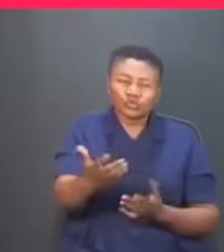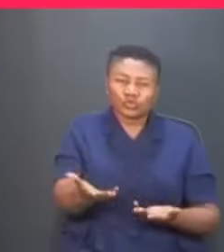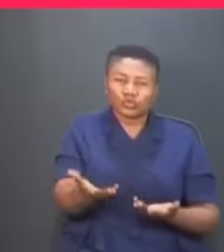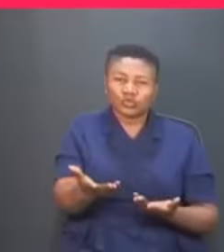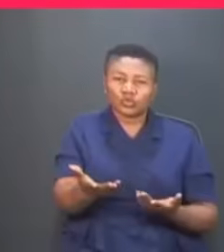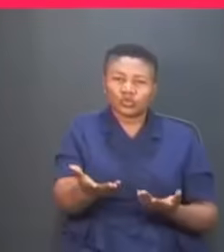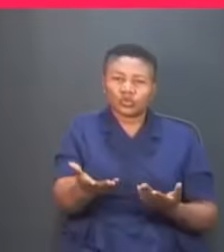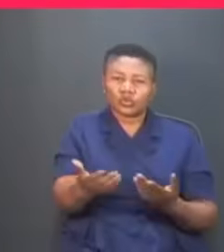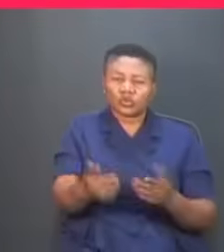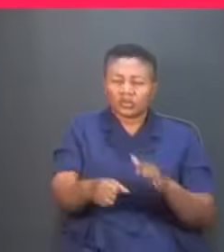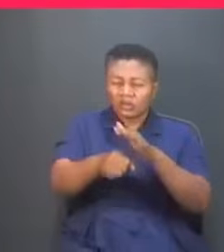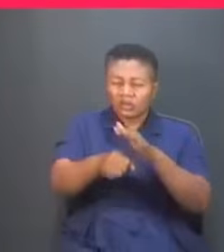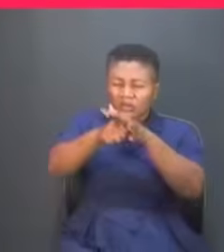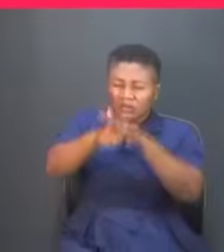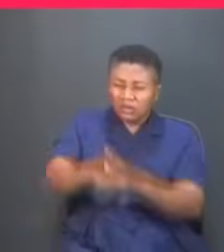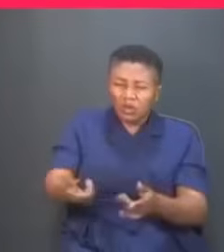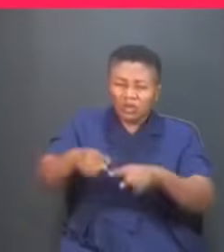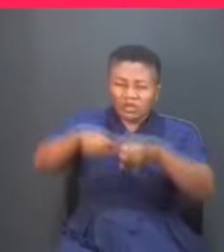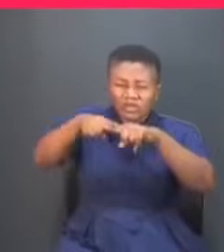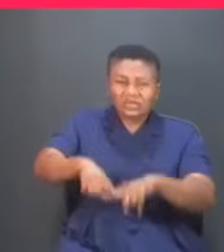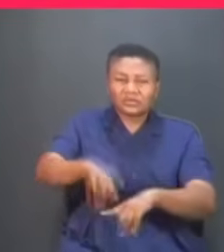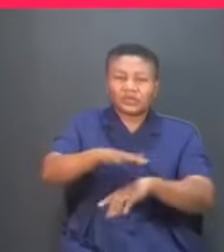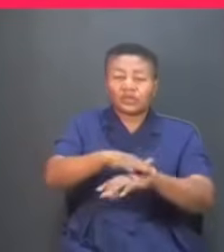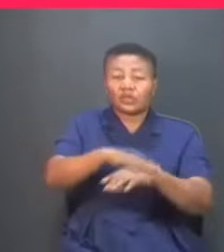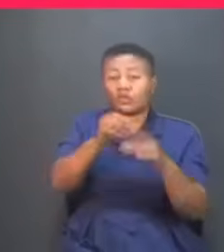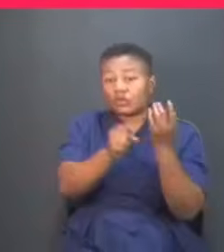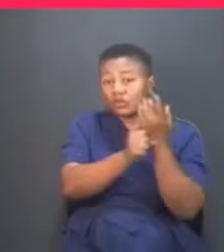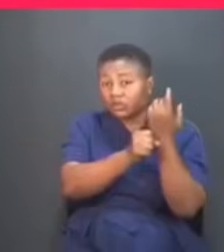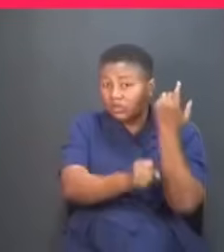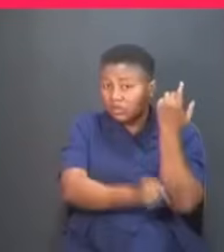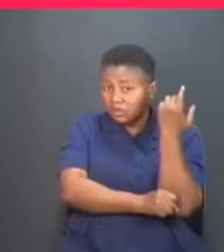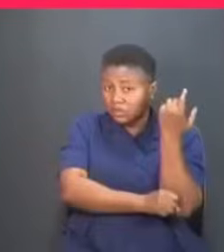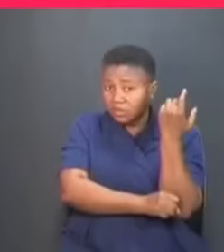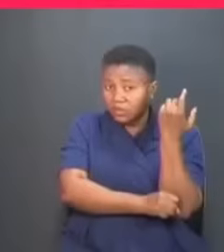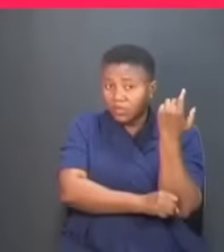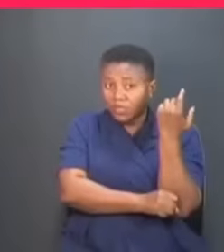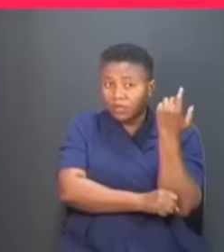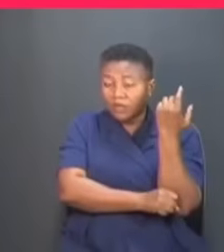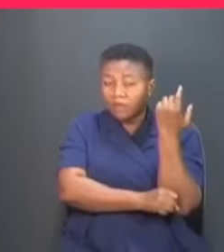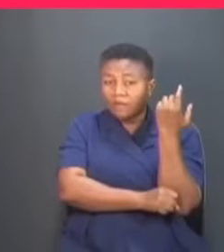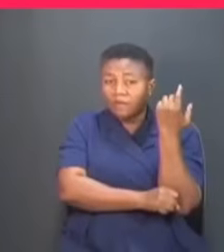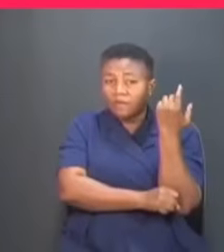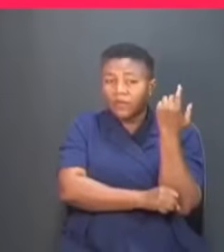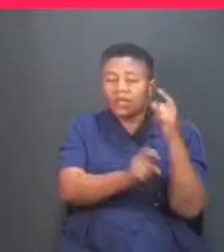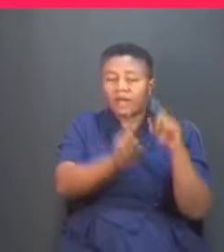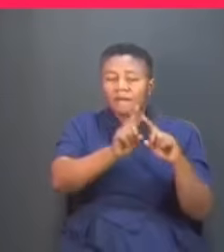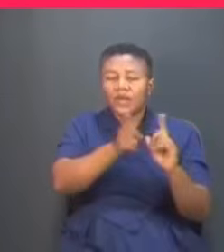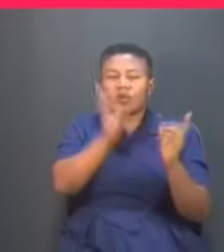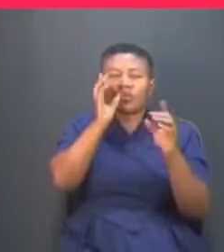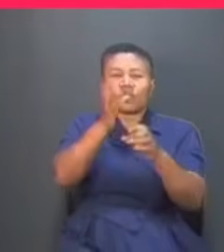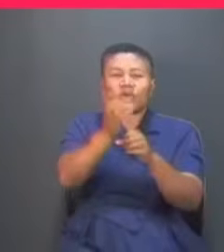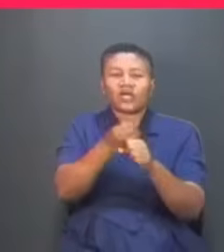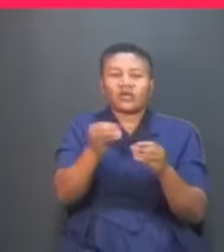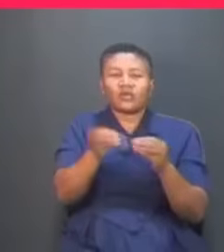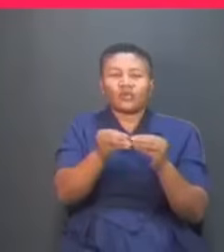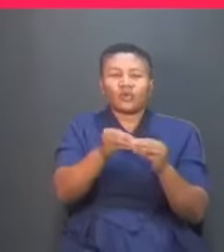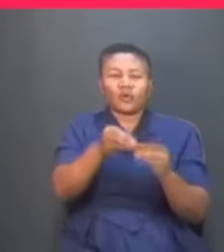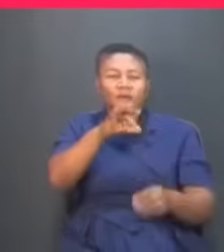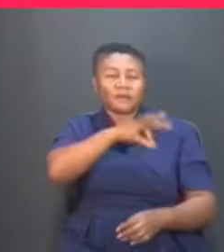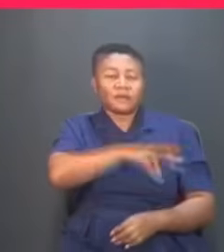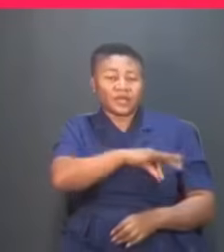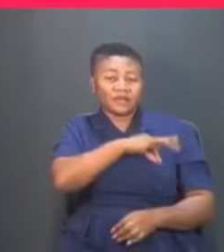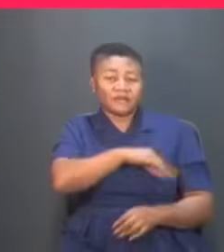in the state in the short term and will result in potential benefits in the long